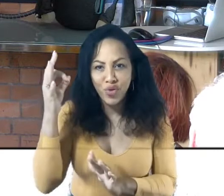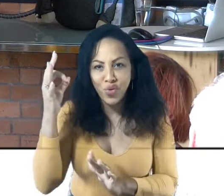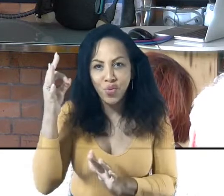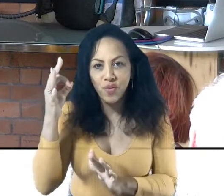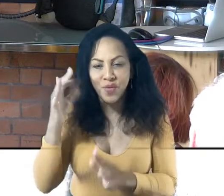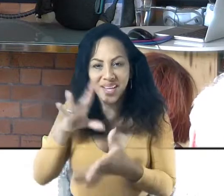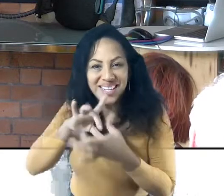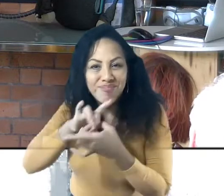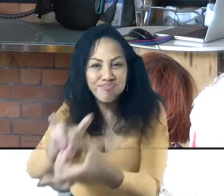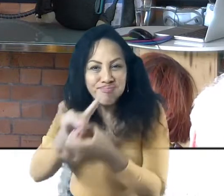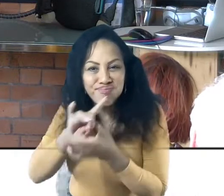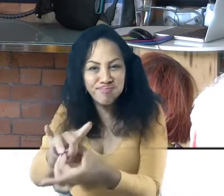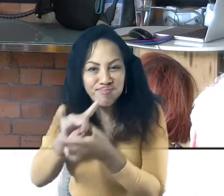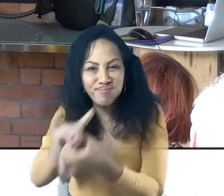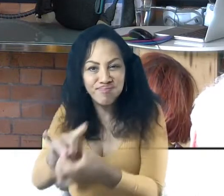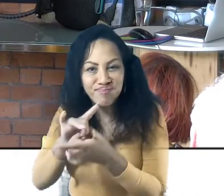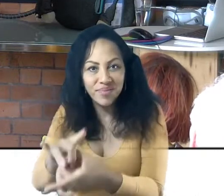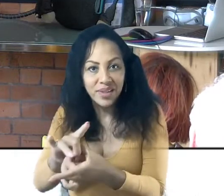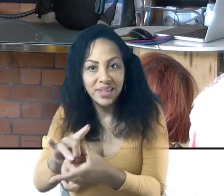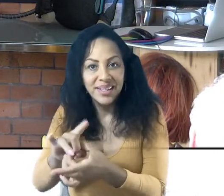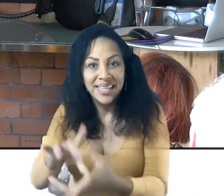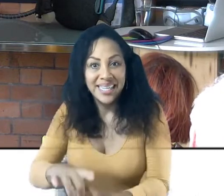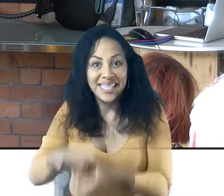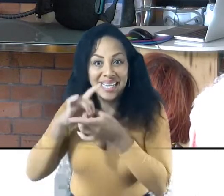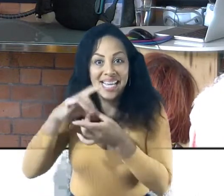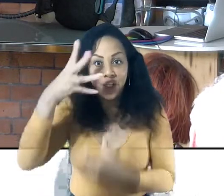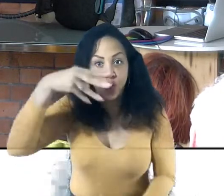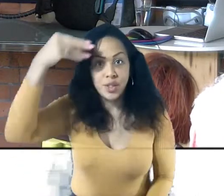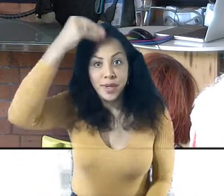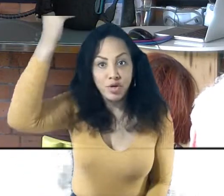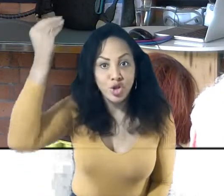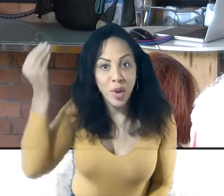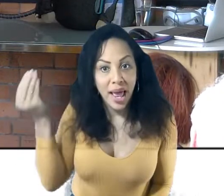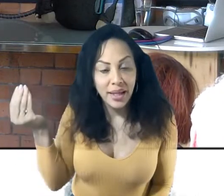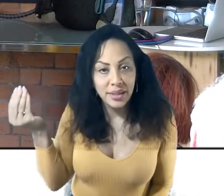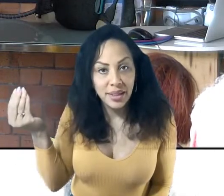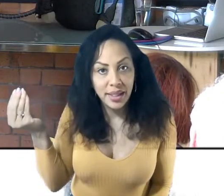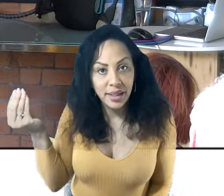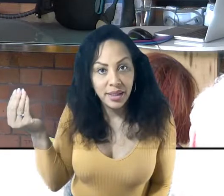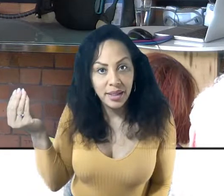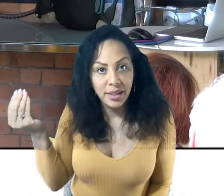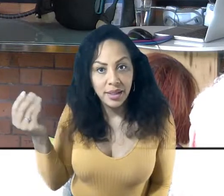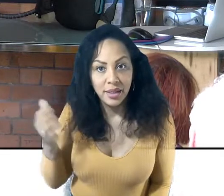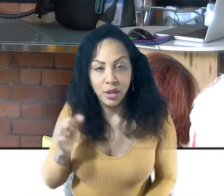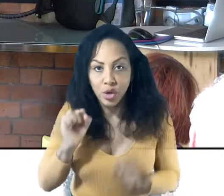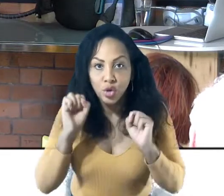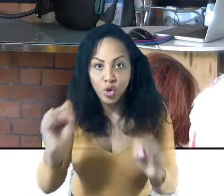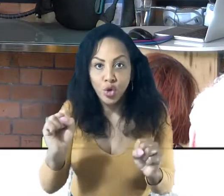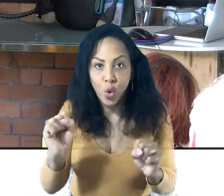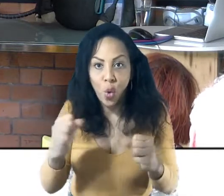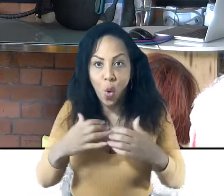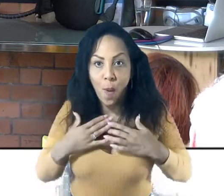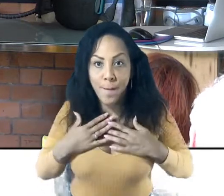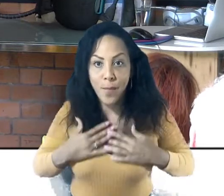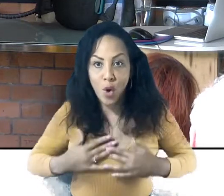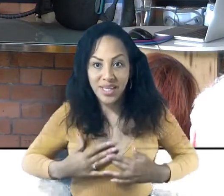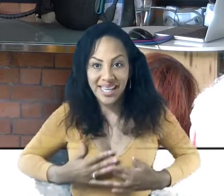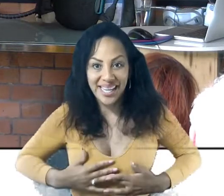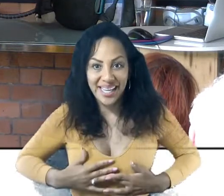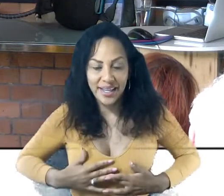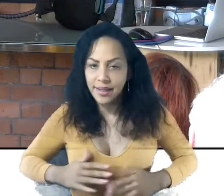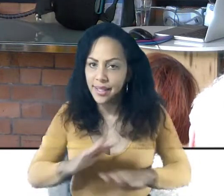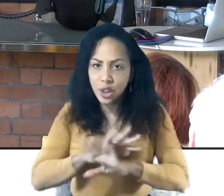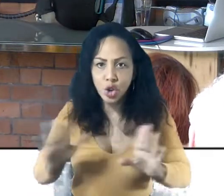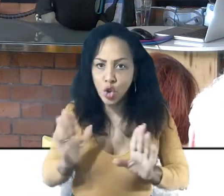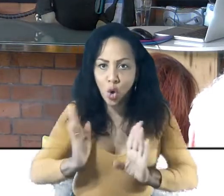I think it has to do with, again, like knowing that actually your discrete body isn't so discrete as it seems, given that